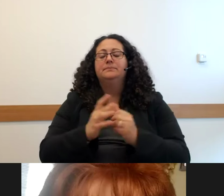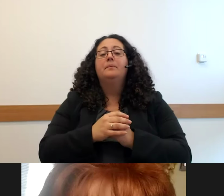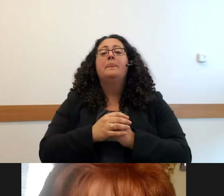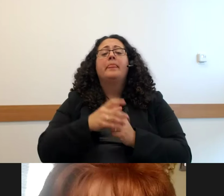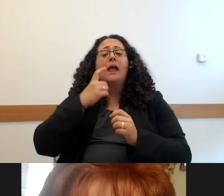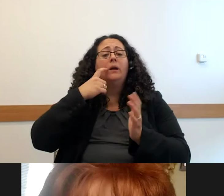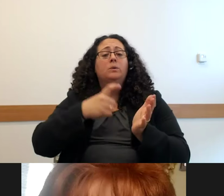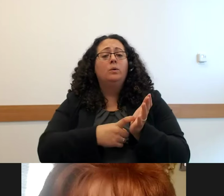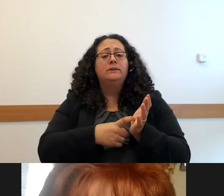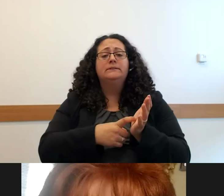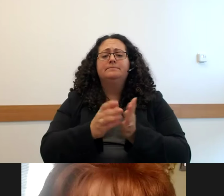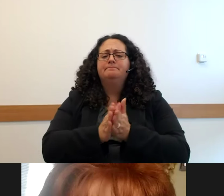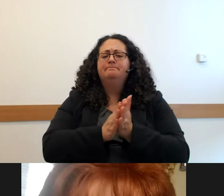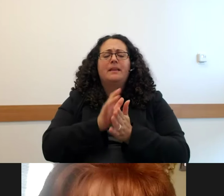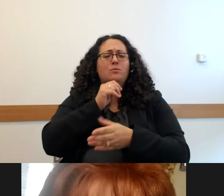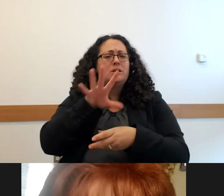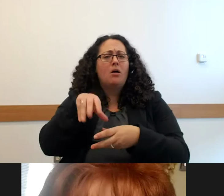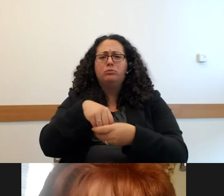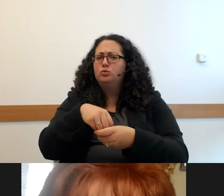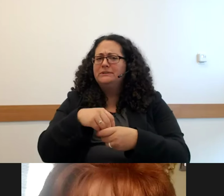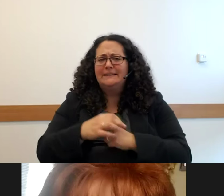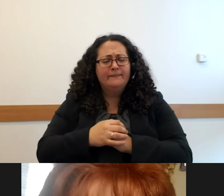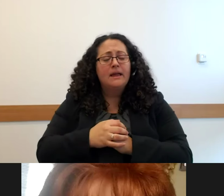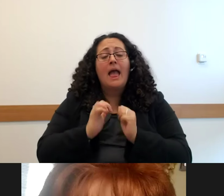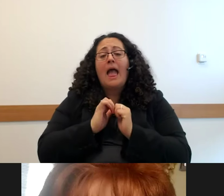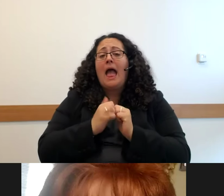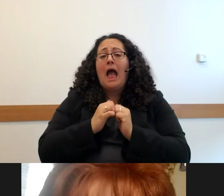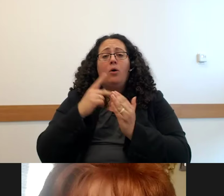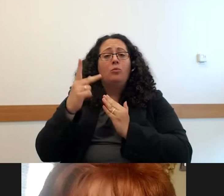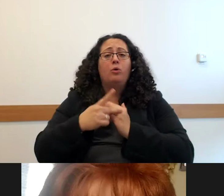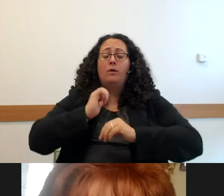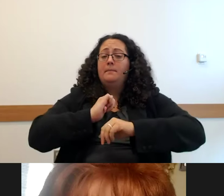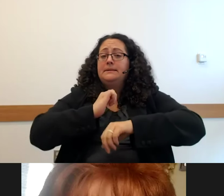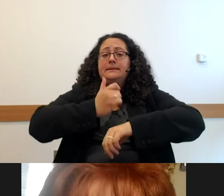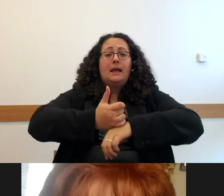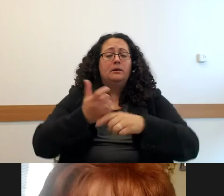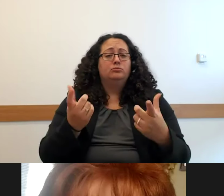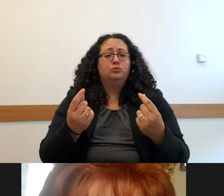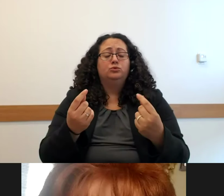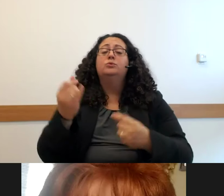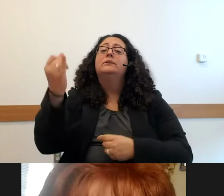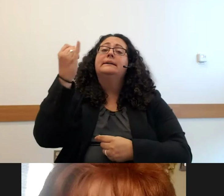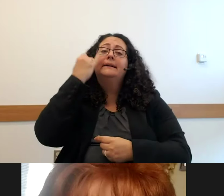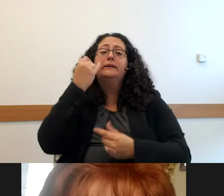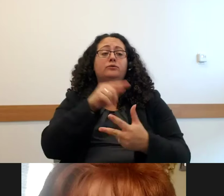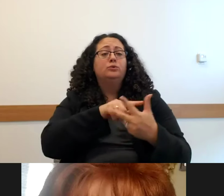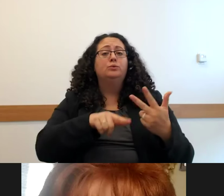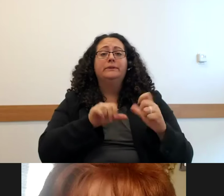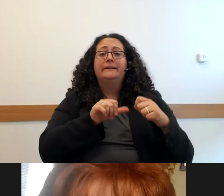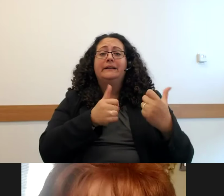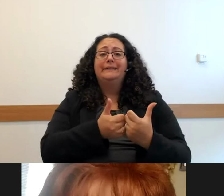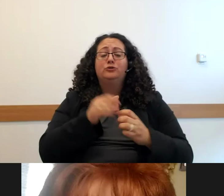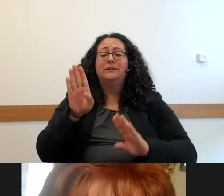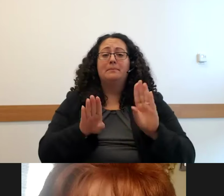noticed is it wasn't all inclusive. The way the program was set up is if I had three agencies bidding